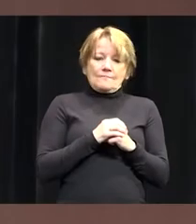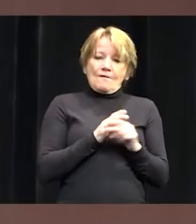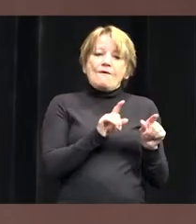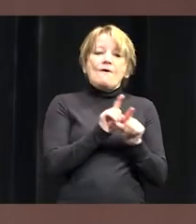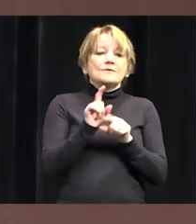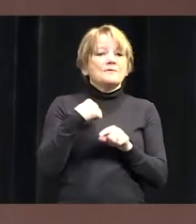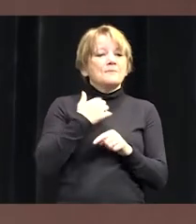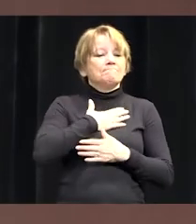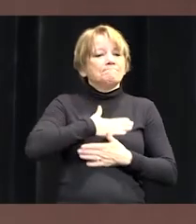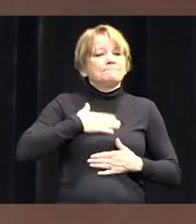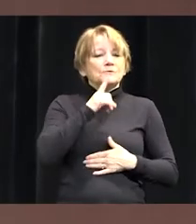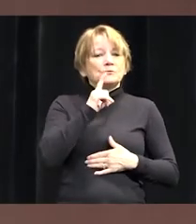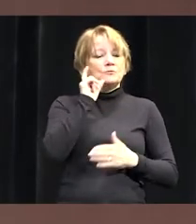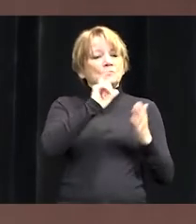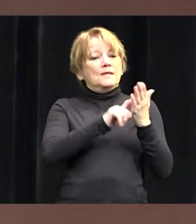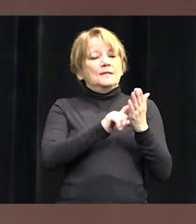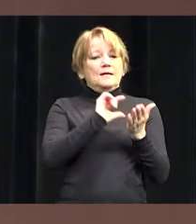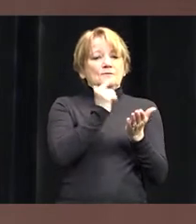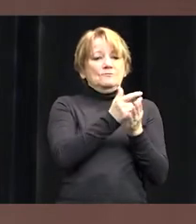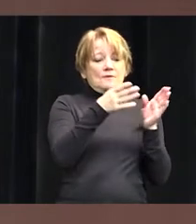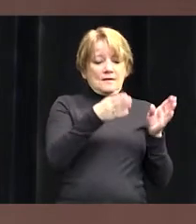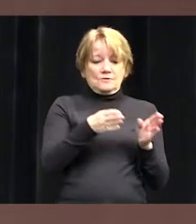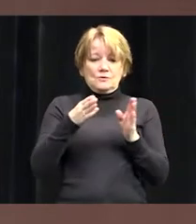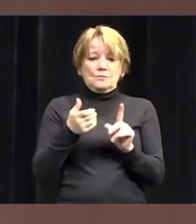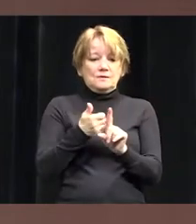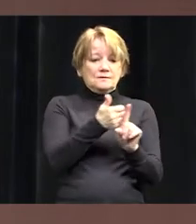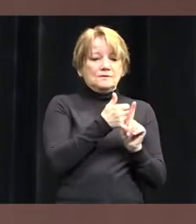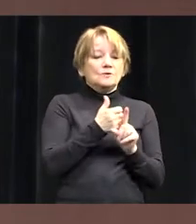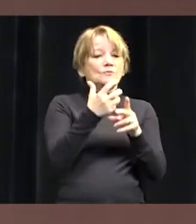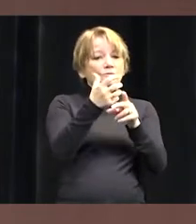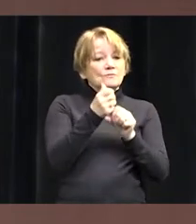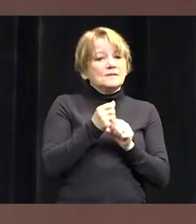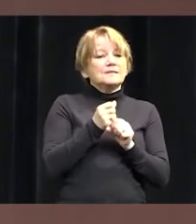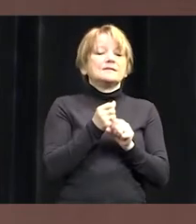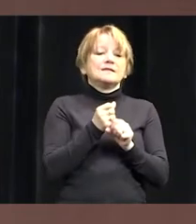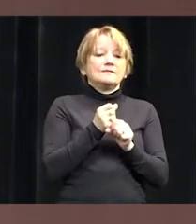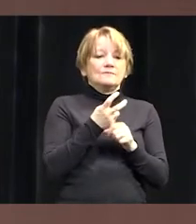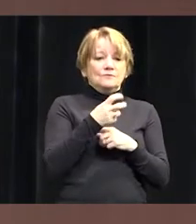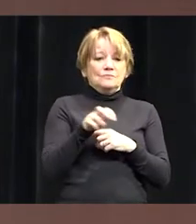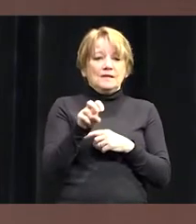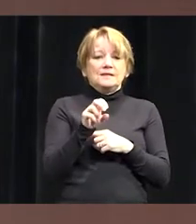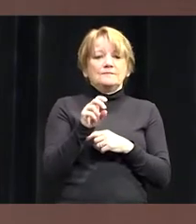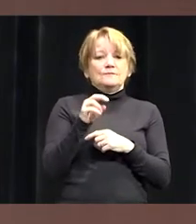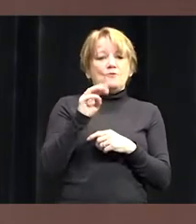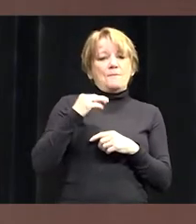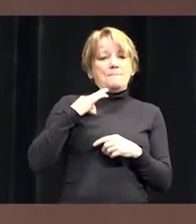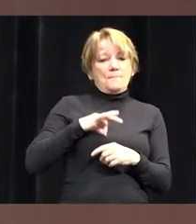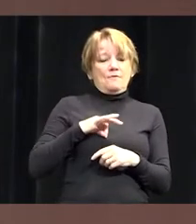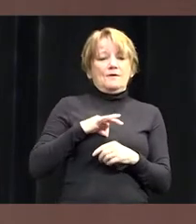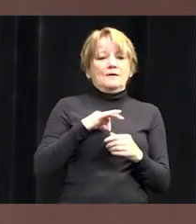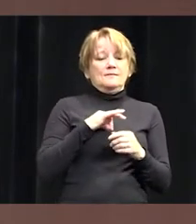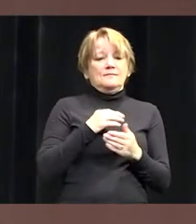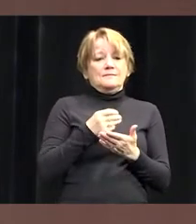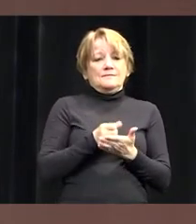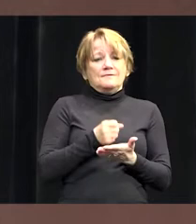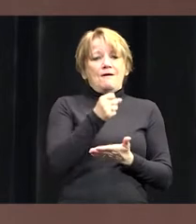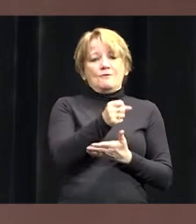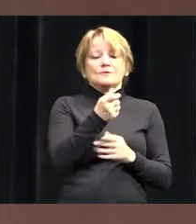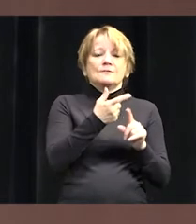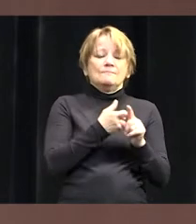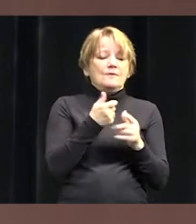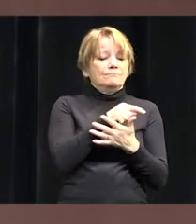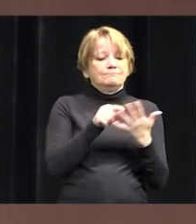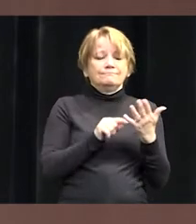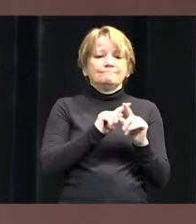i am also very pleased to recognize graduates who received transfer merit scholarships